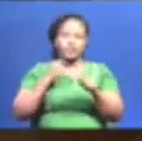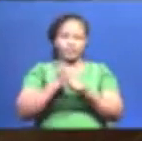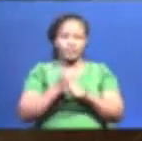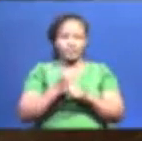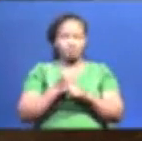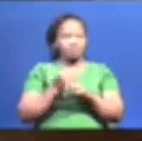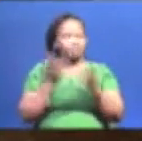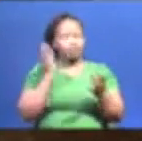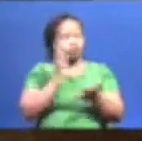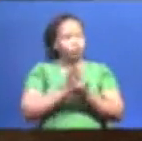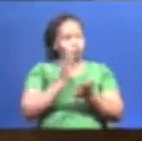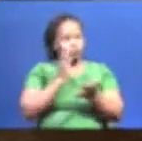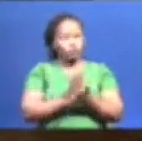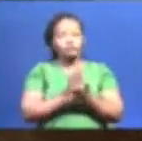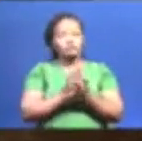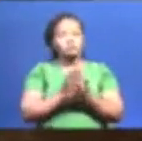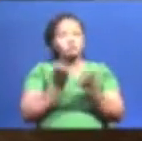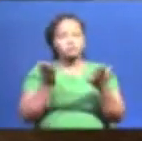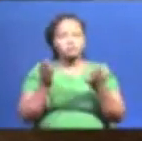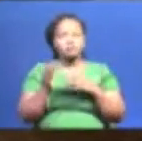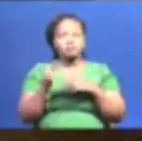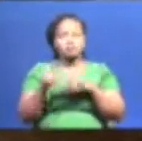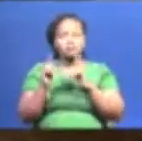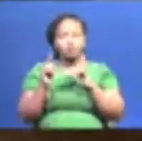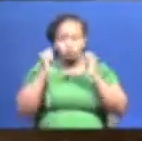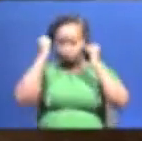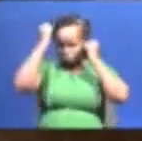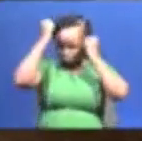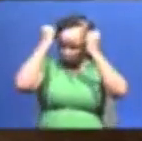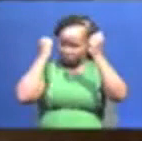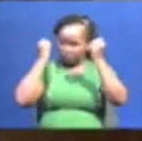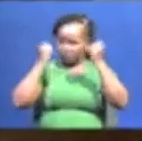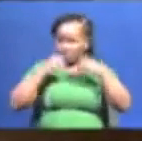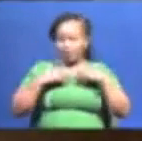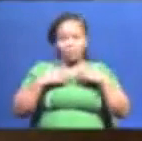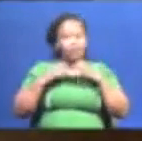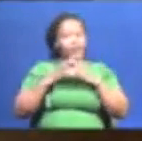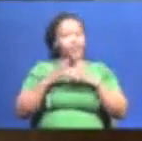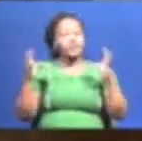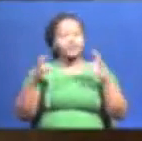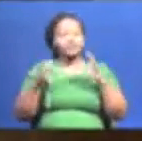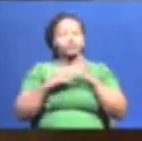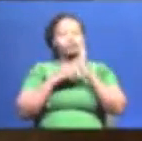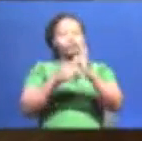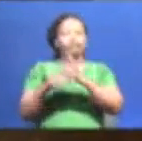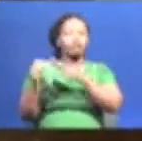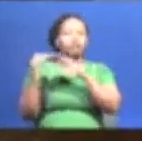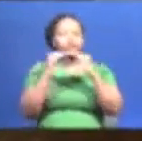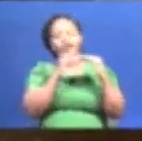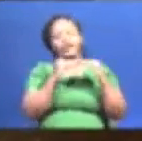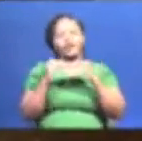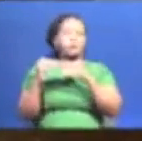Indeed, you have been a pillar of our democracy